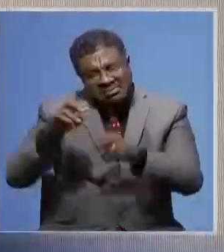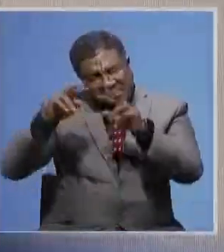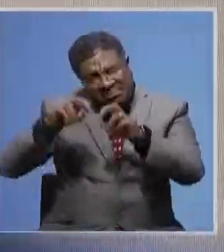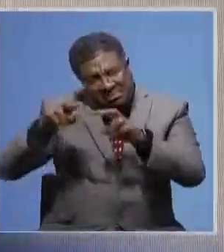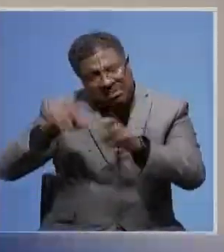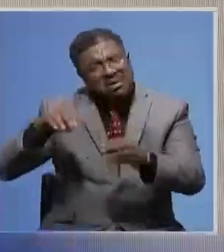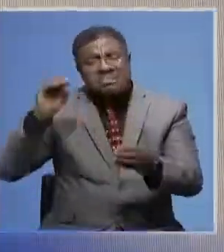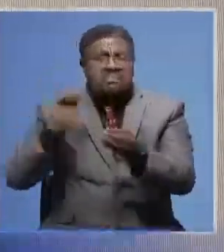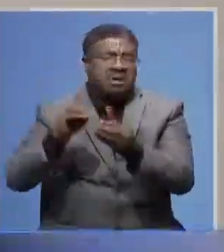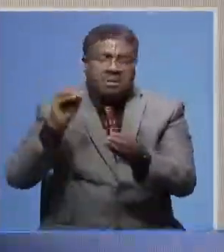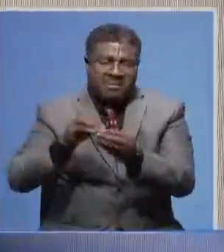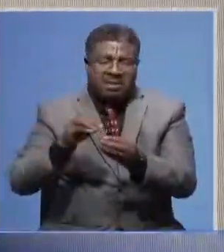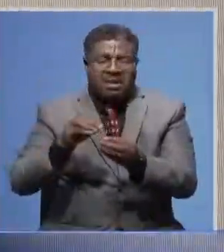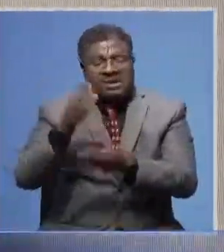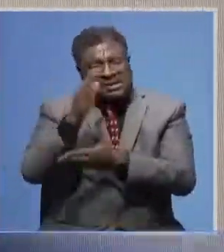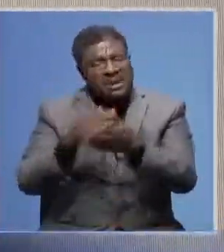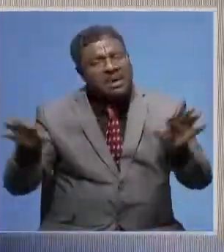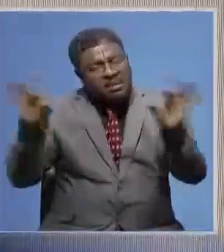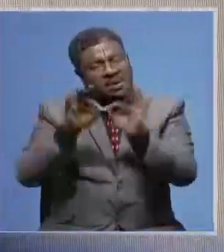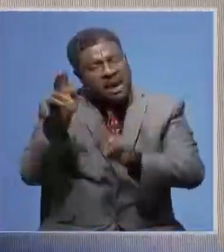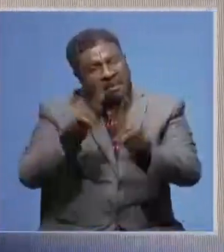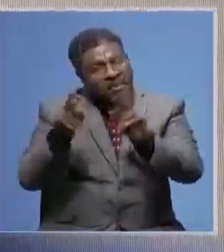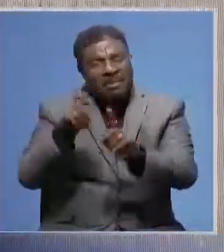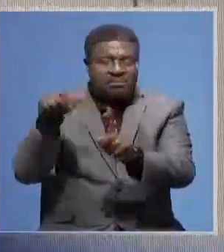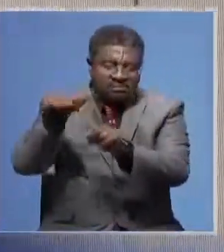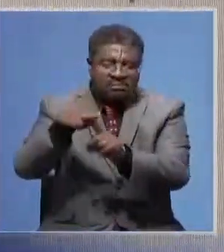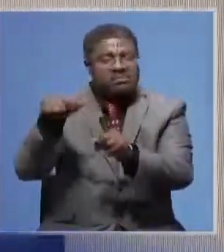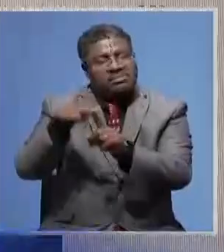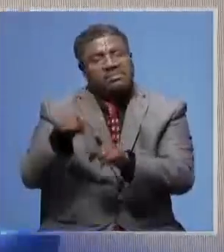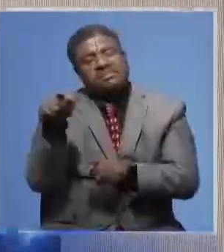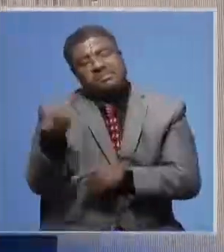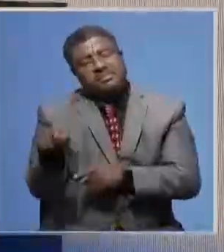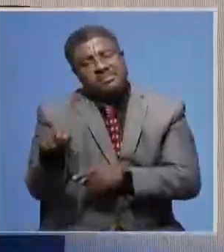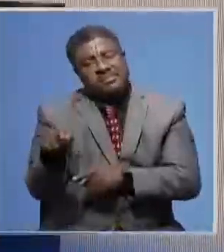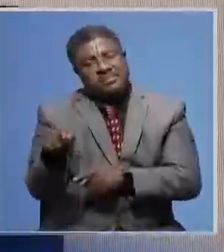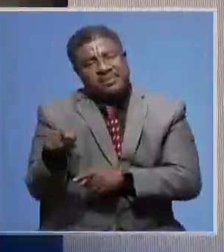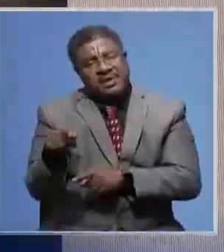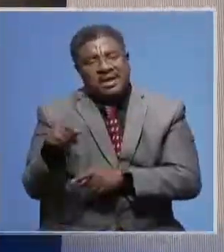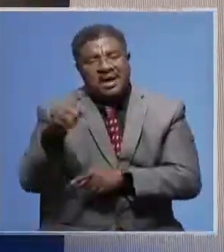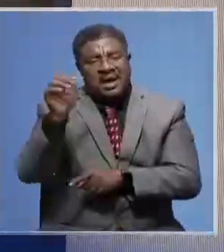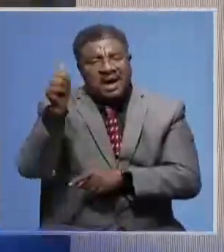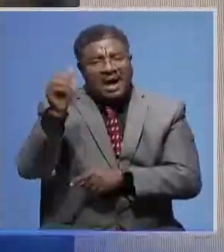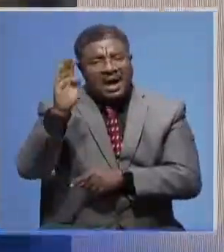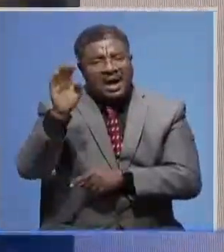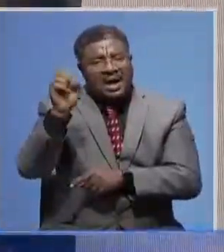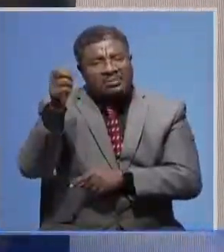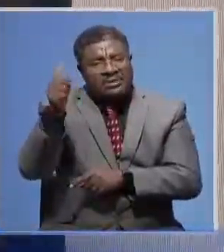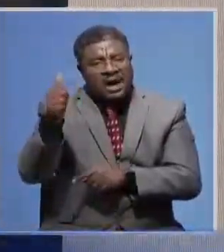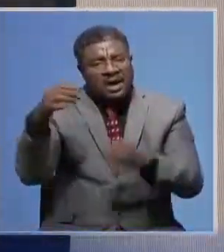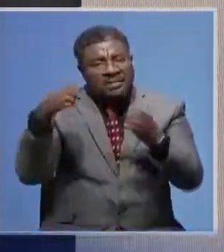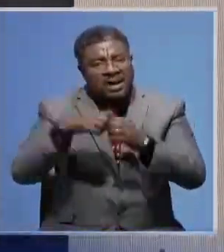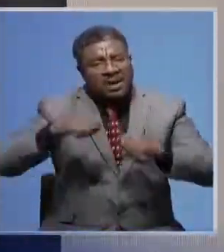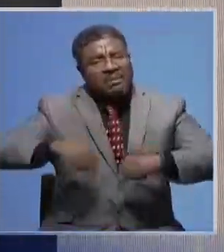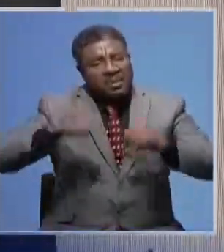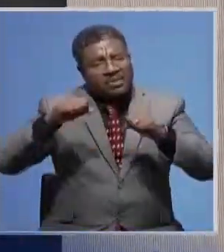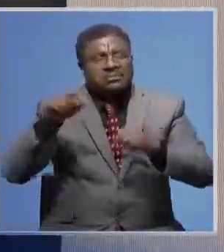platforms and some notable prominent persons. Mizinga Melu of Absa Bank posted, and I quote, "We thank you,